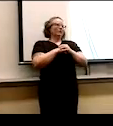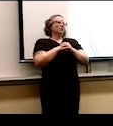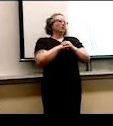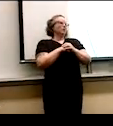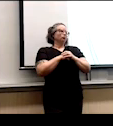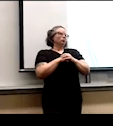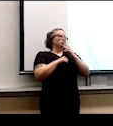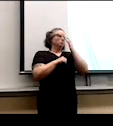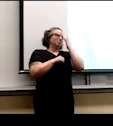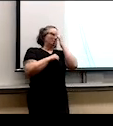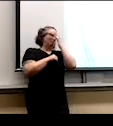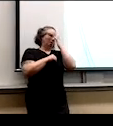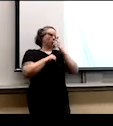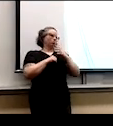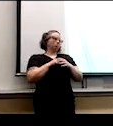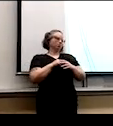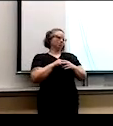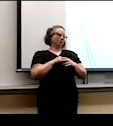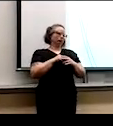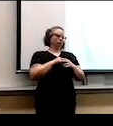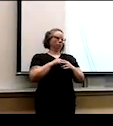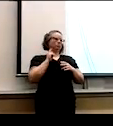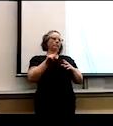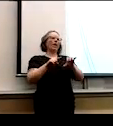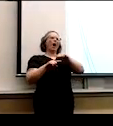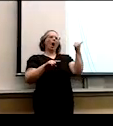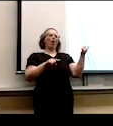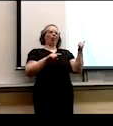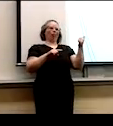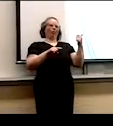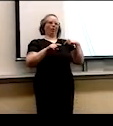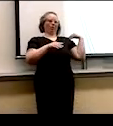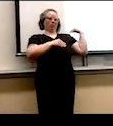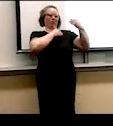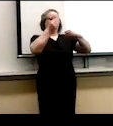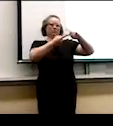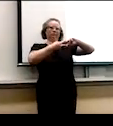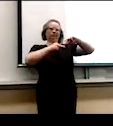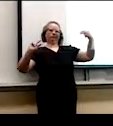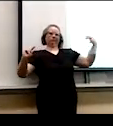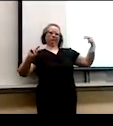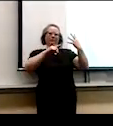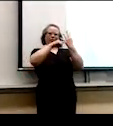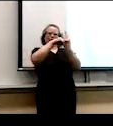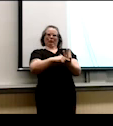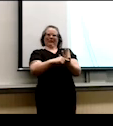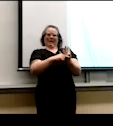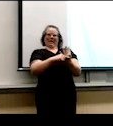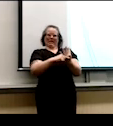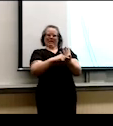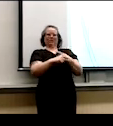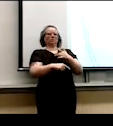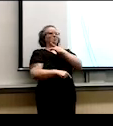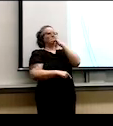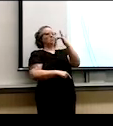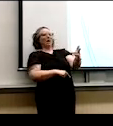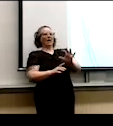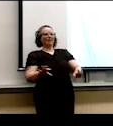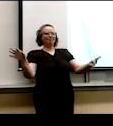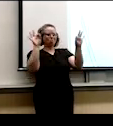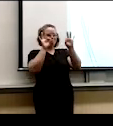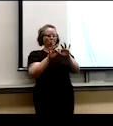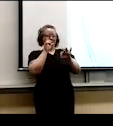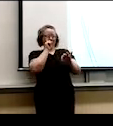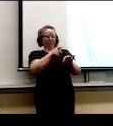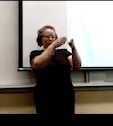other genetic things? So I will ask when a person with Down syndrome, I ask when anyone comes in, tell me your family history. Do your